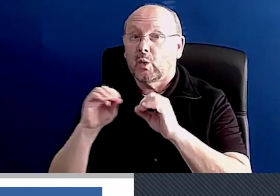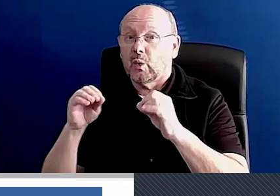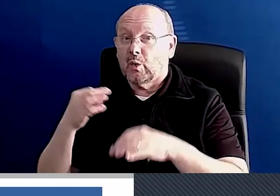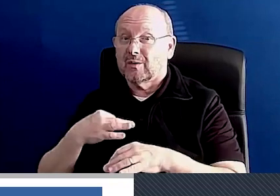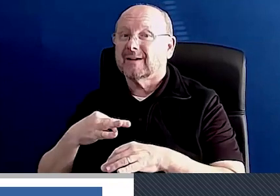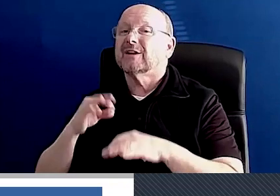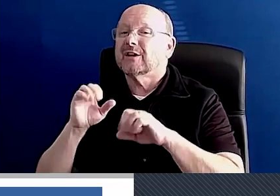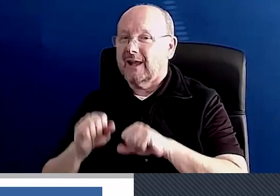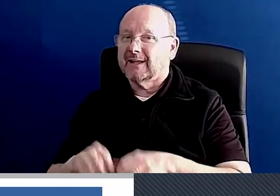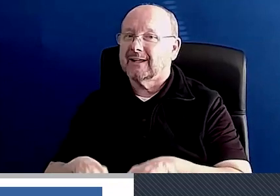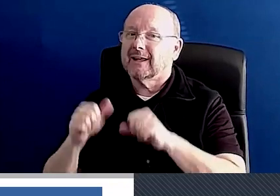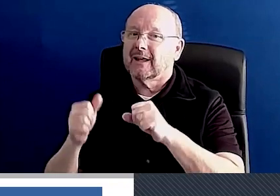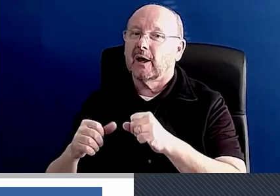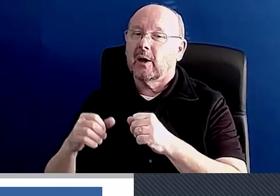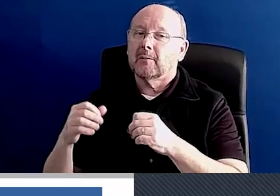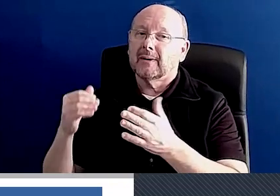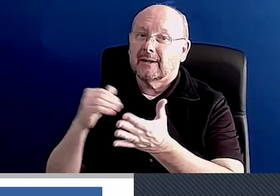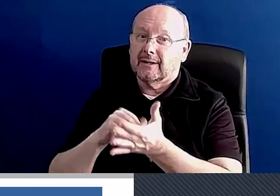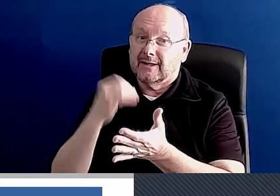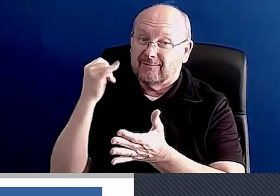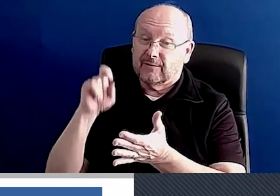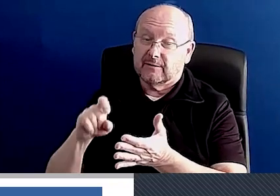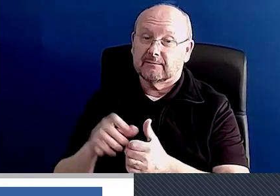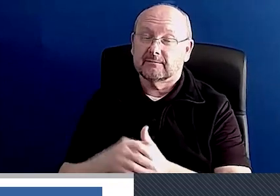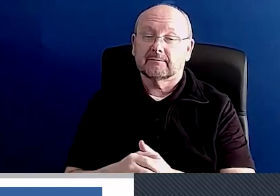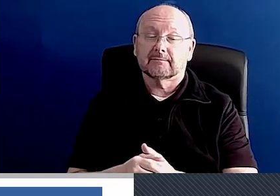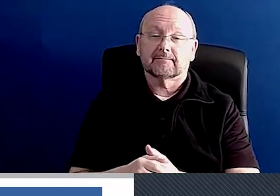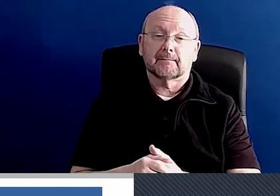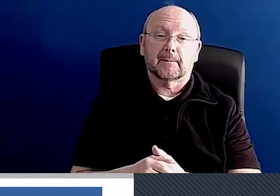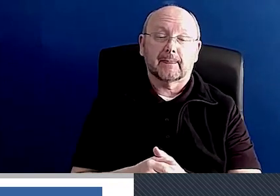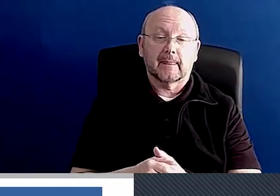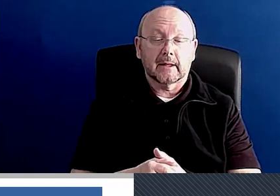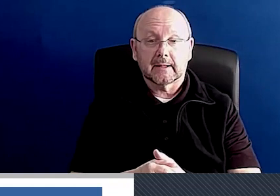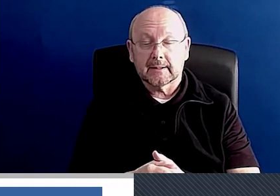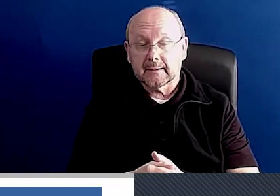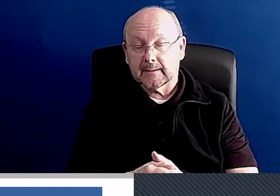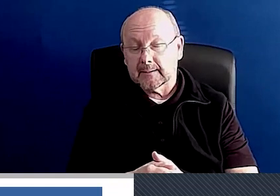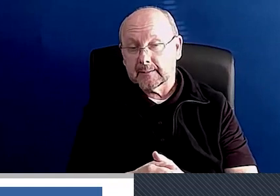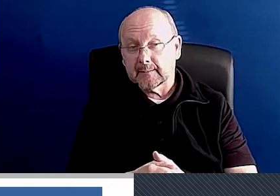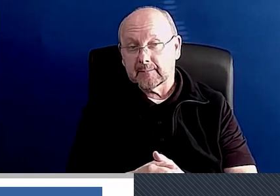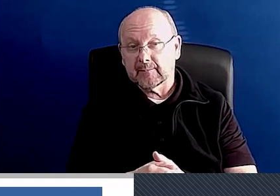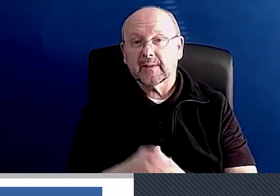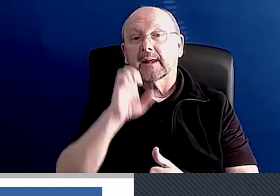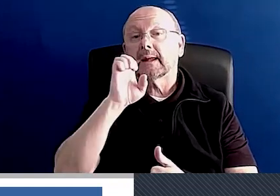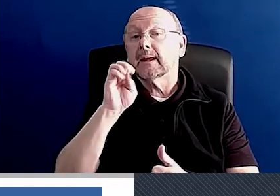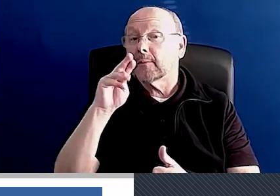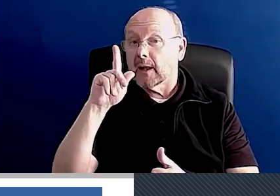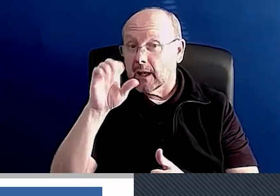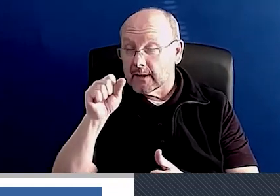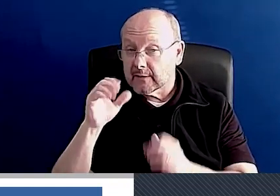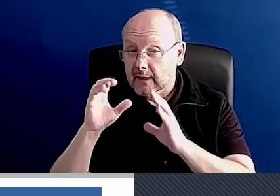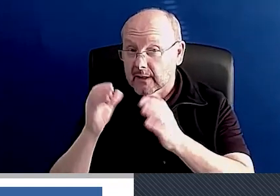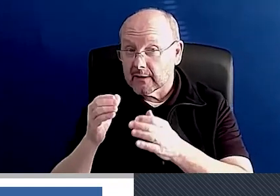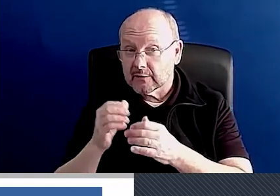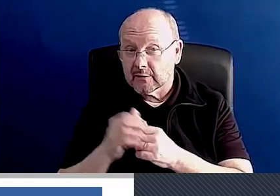opportunity. So a lot of the classes that we have, especially in EMLS, are dual